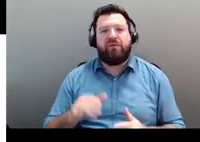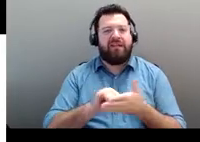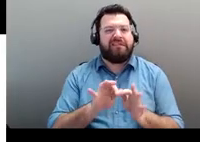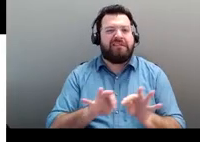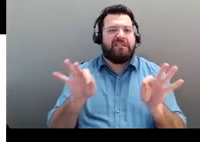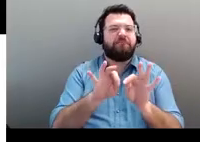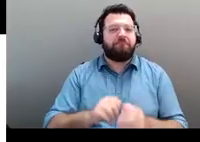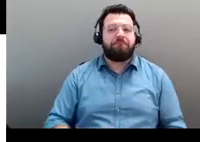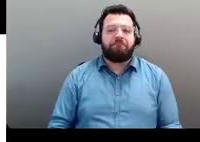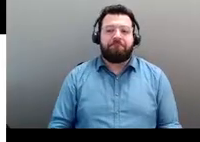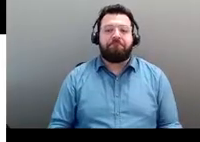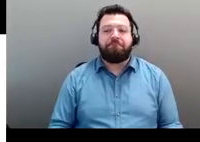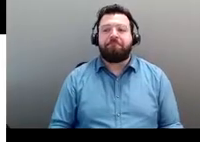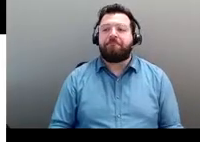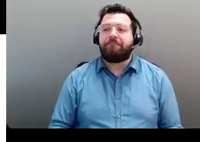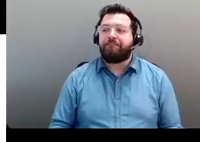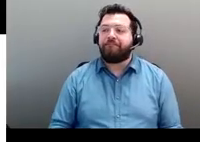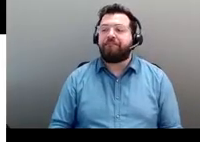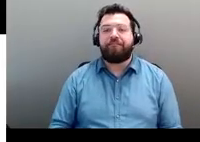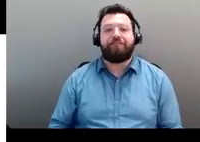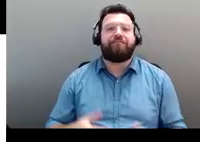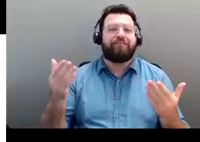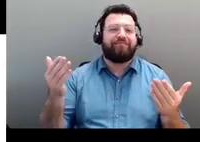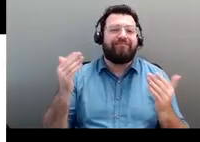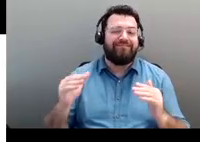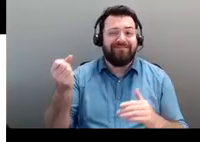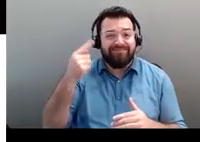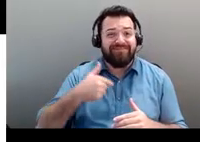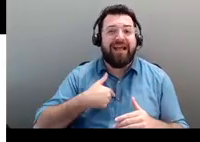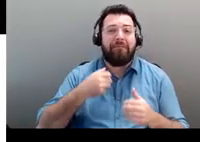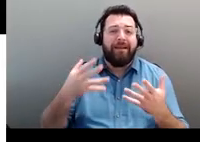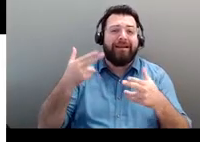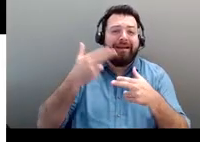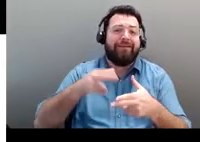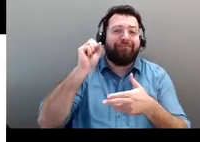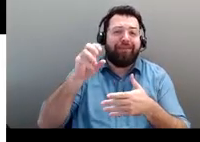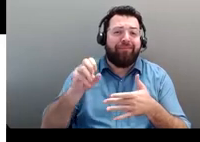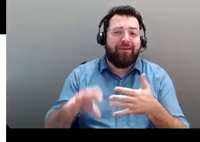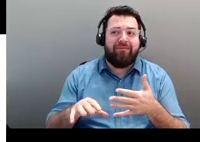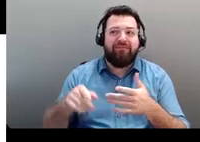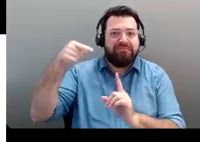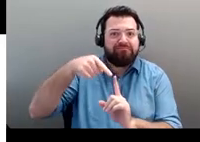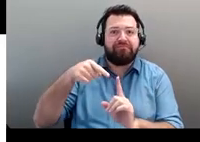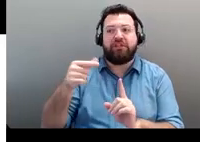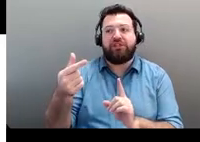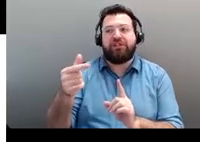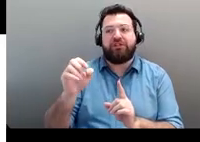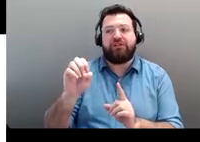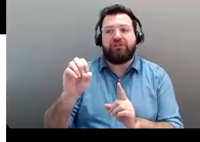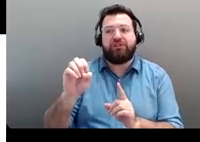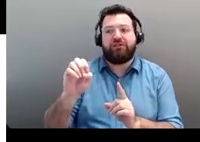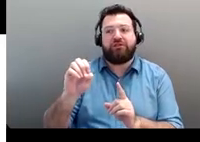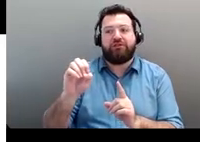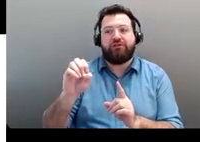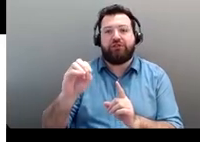So I've name dropped Jeffrey Hinton a few times in today's session. I just